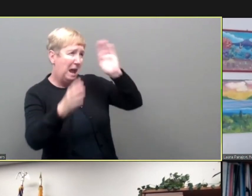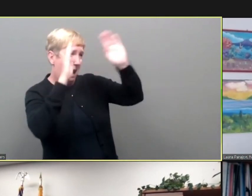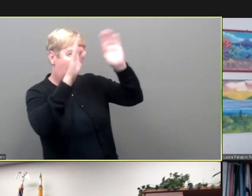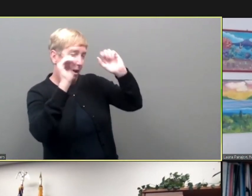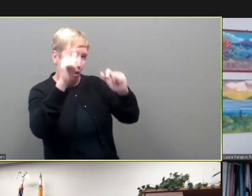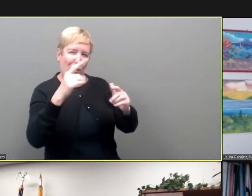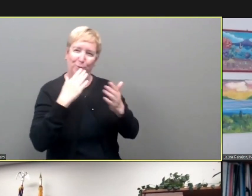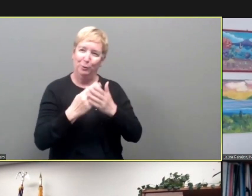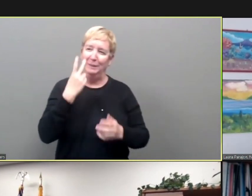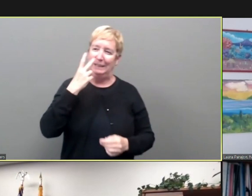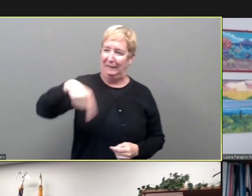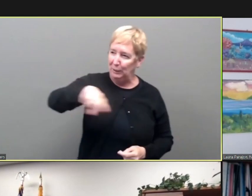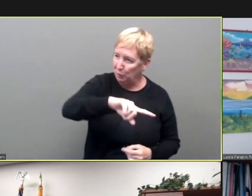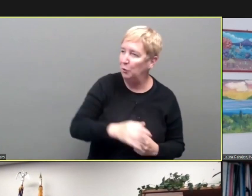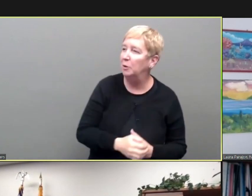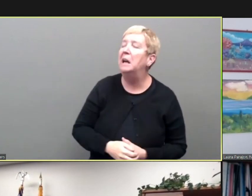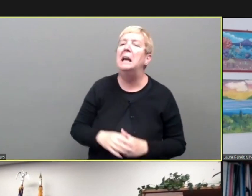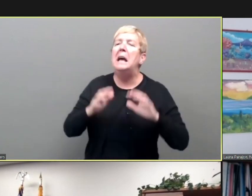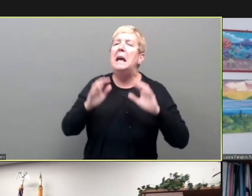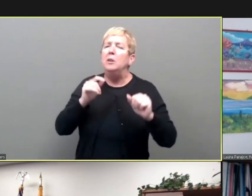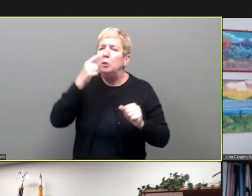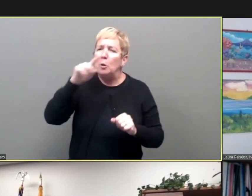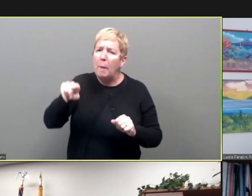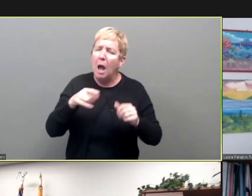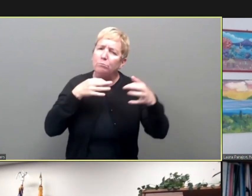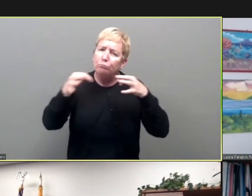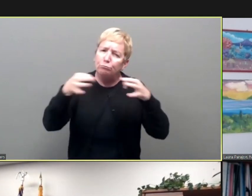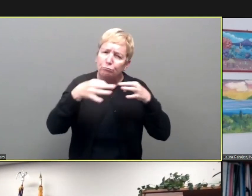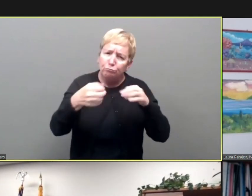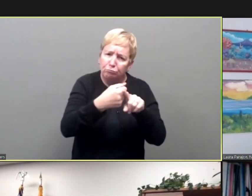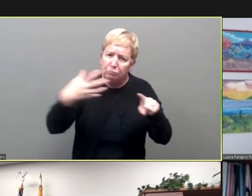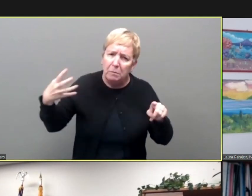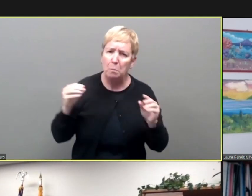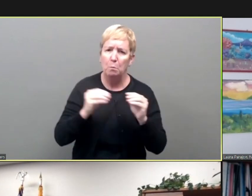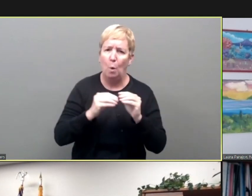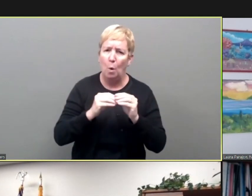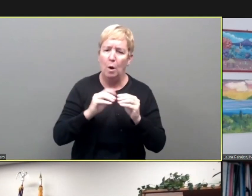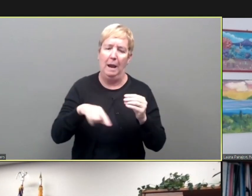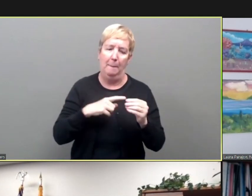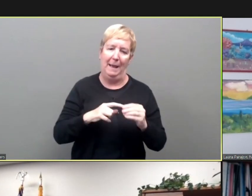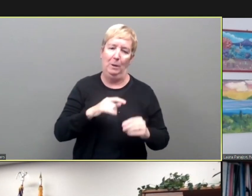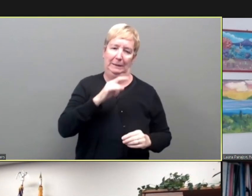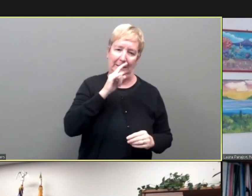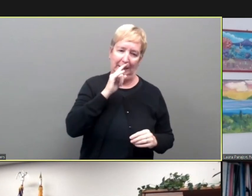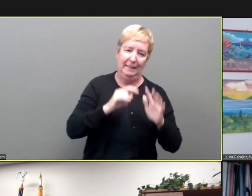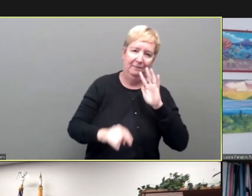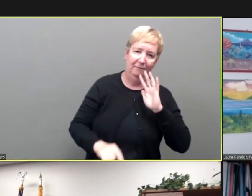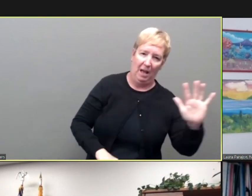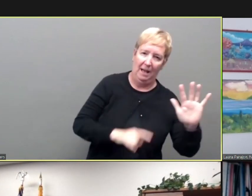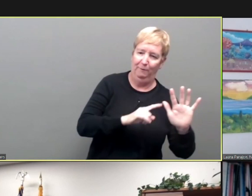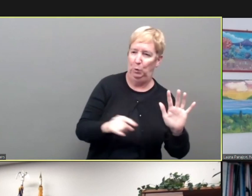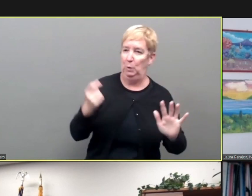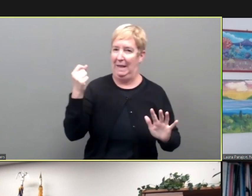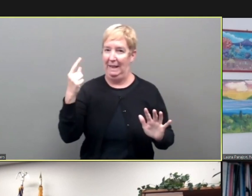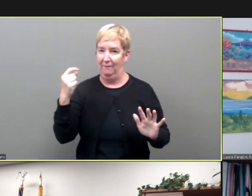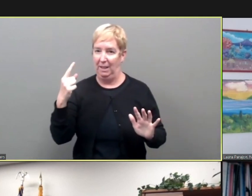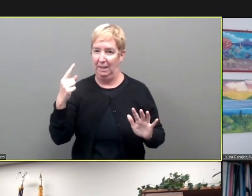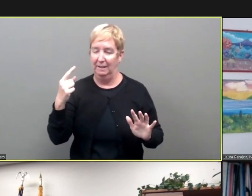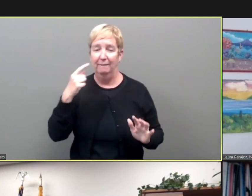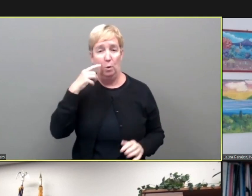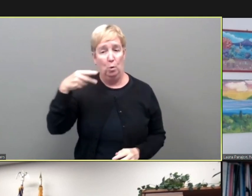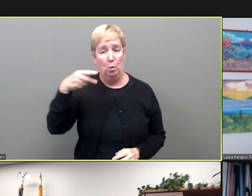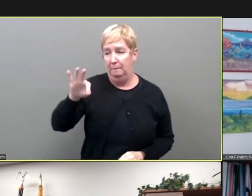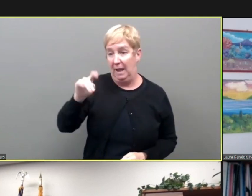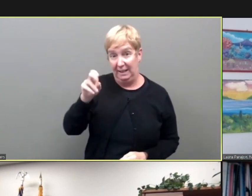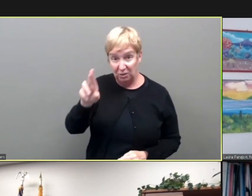just hoping if you guys could elaborate, if you have any idea on kids 5 to 11 on when they can get the Pfizer series. We're hearing some